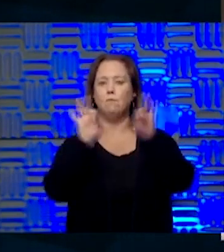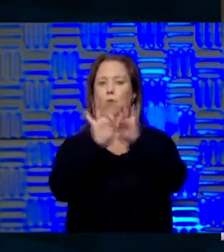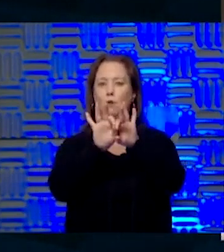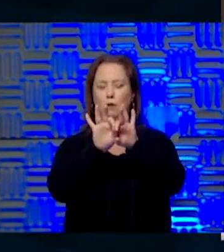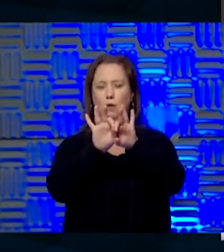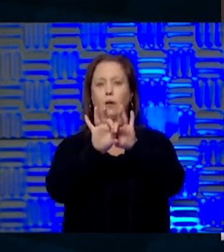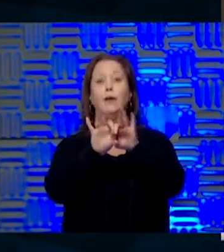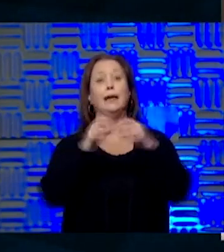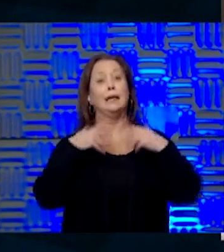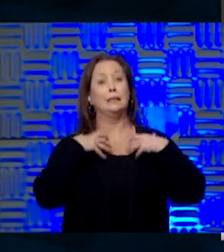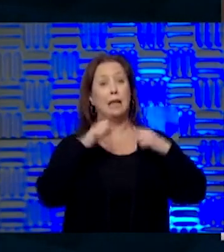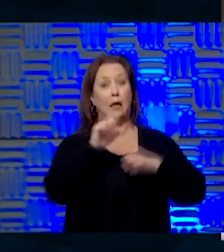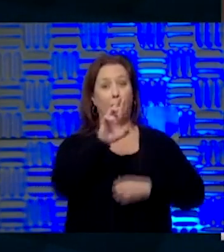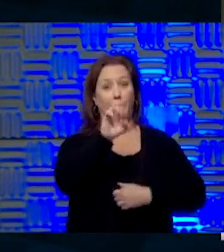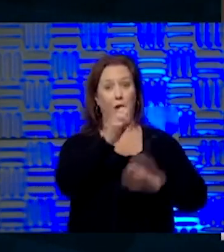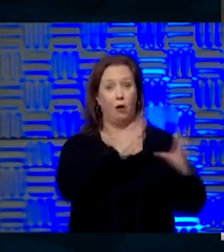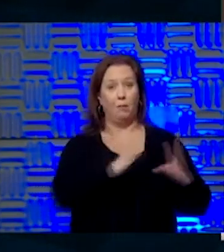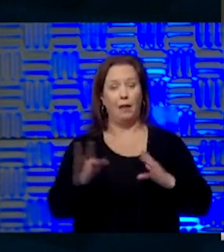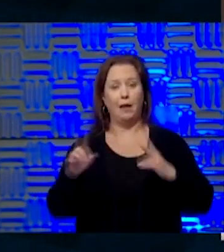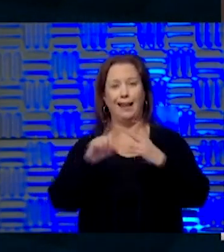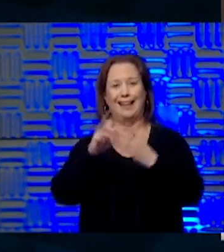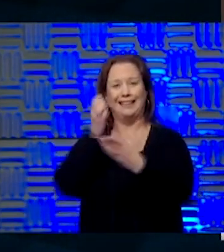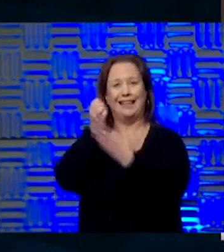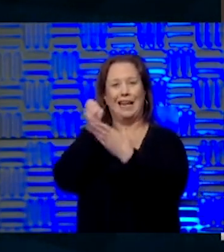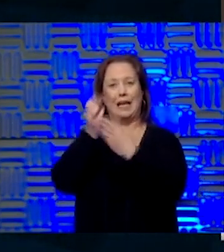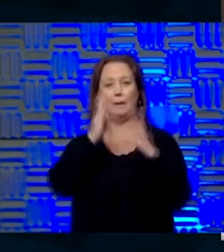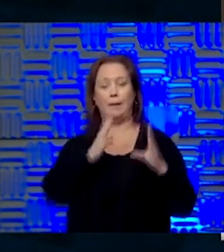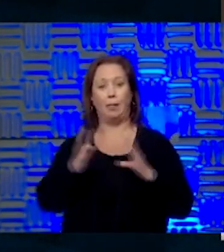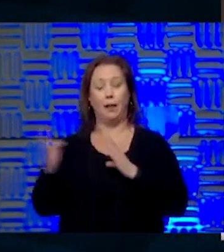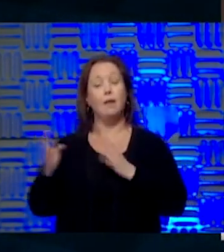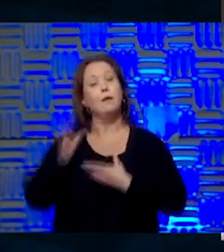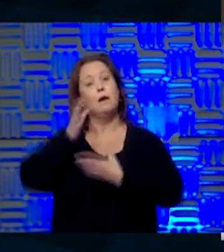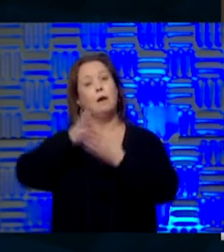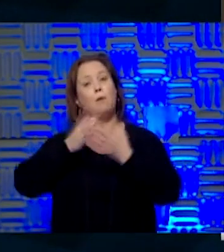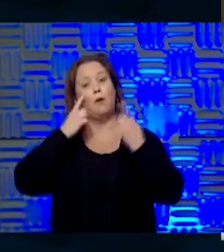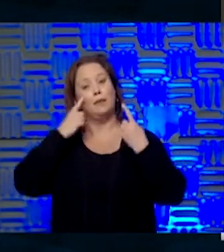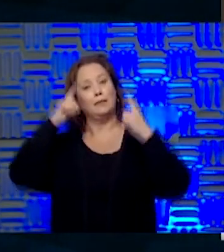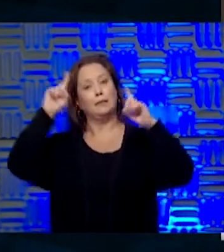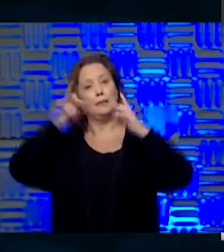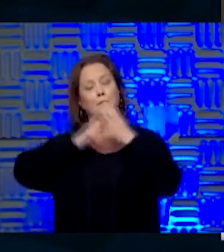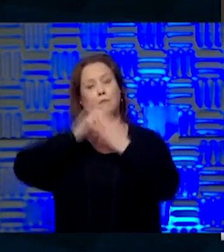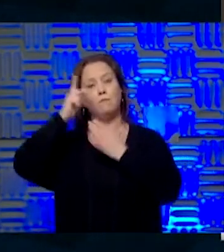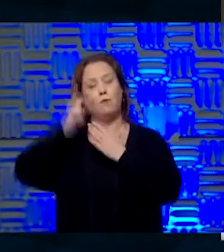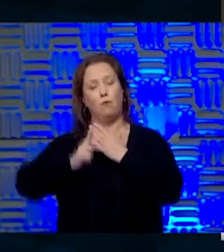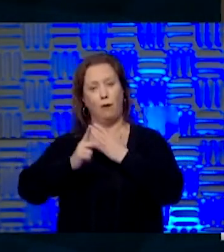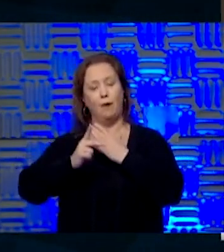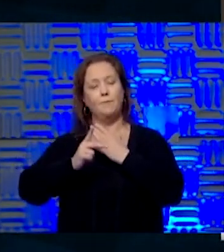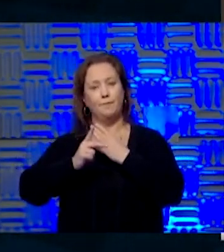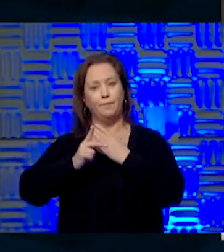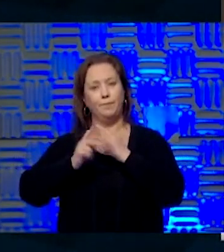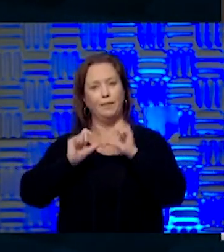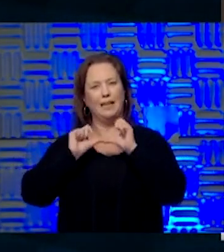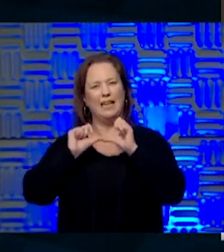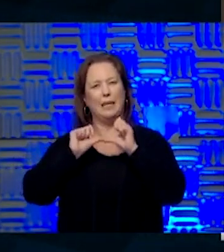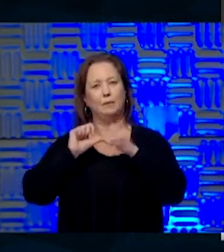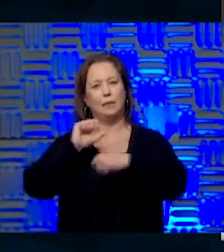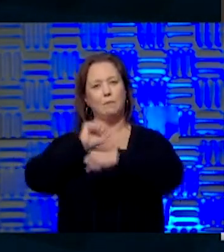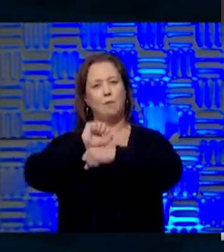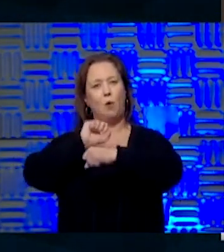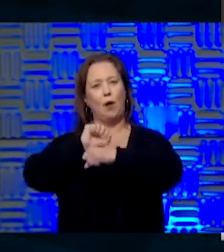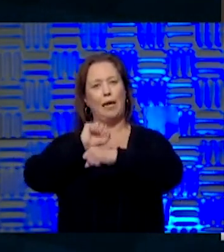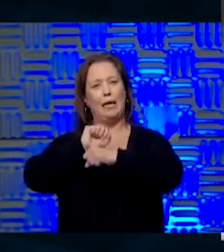healthcare plan and it's an economic plan. And part of the success of that program will be that it keeps employees and